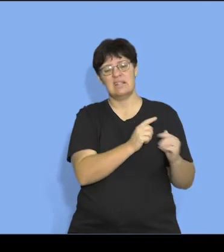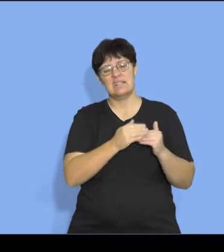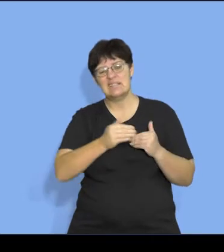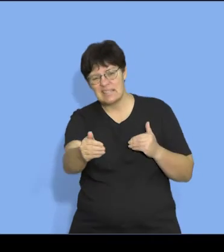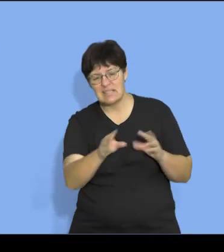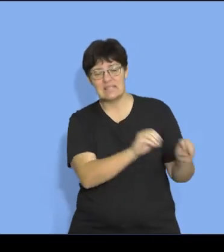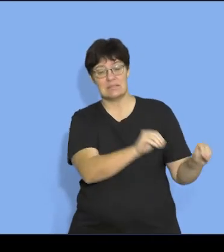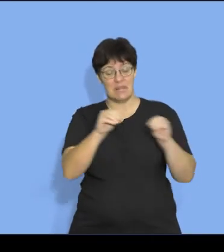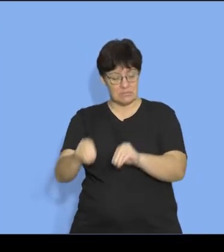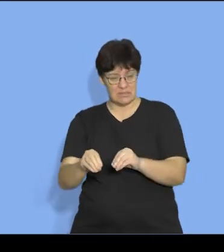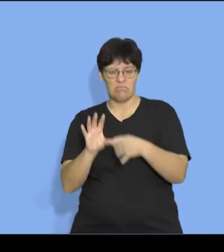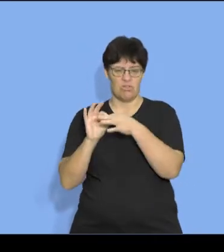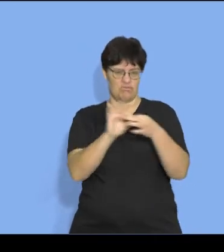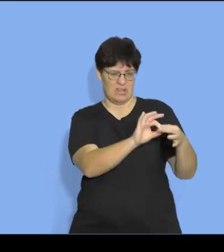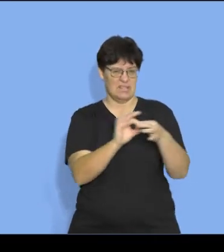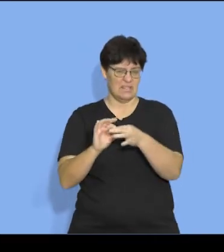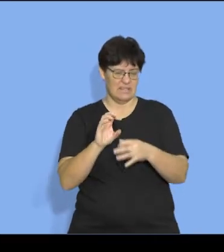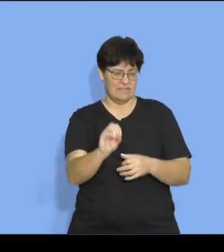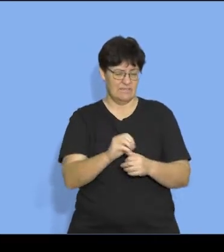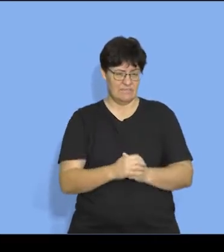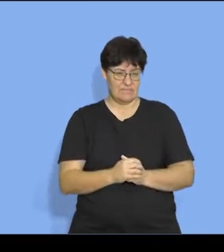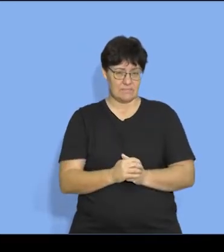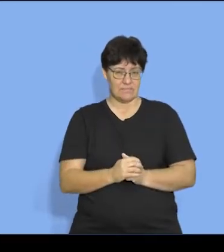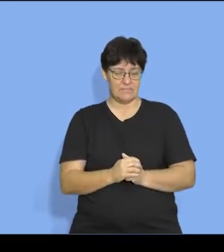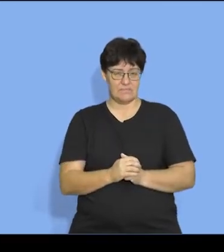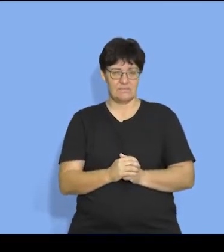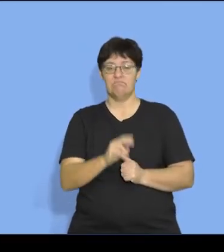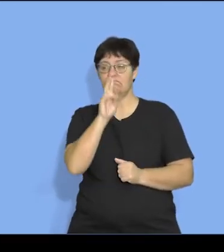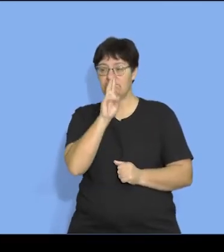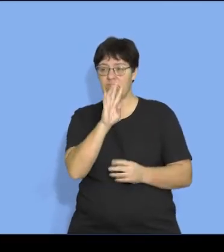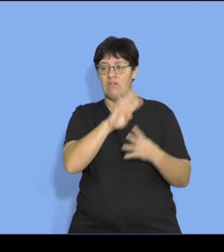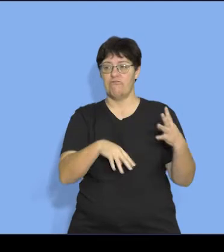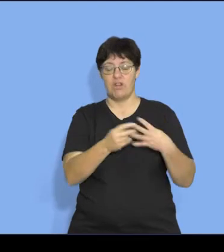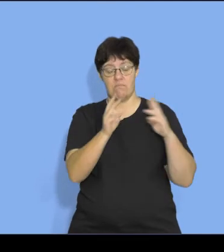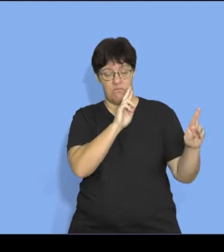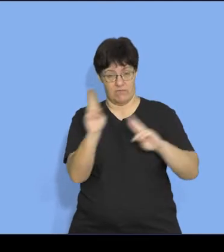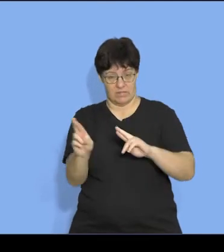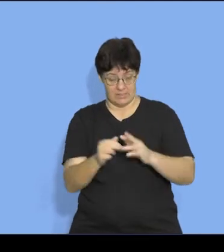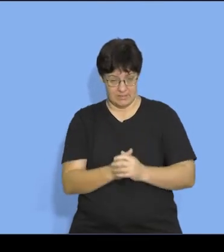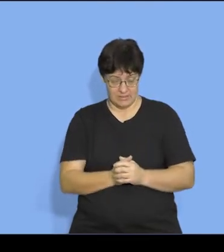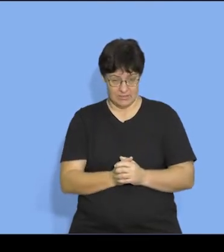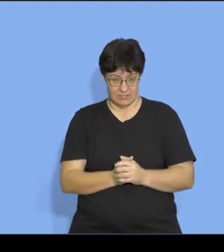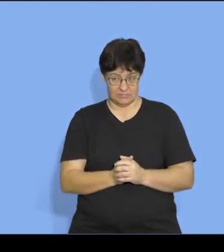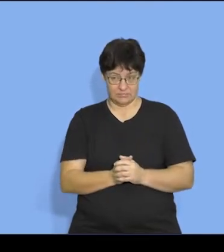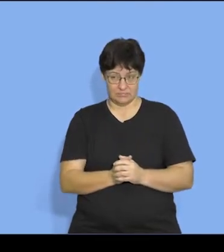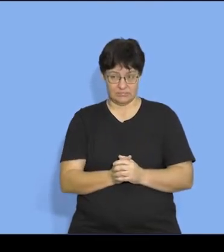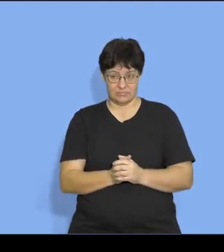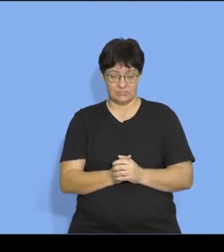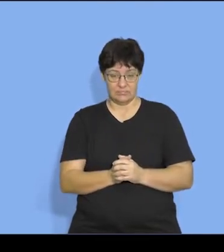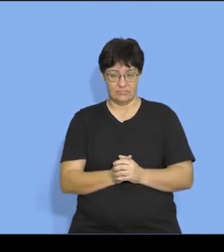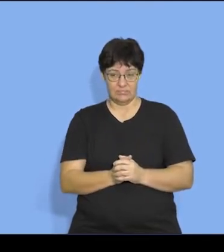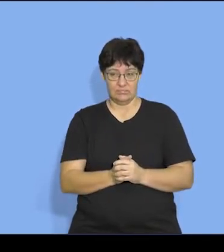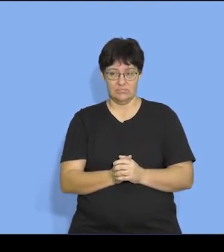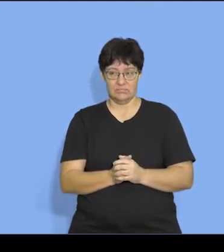other. And we're going to see that today. So let's look at frame of reference. When we look at the frame of